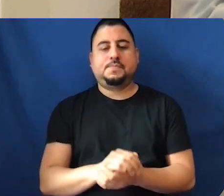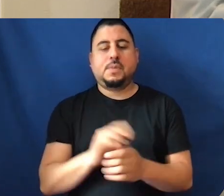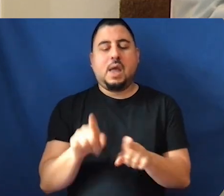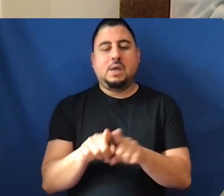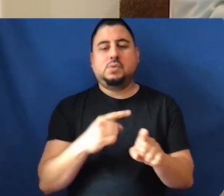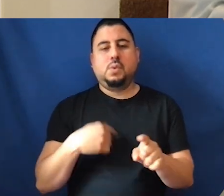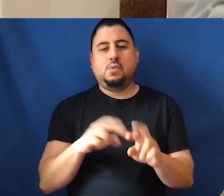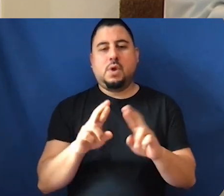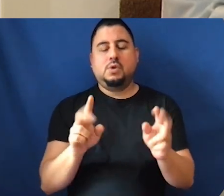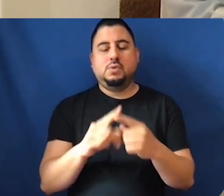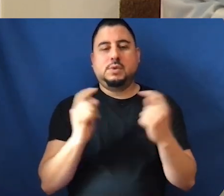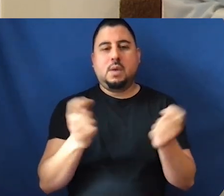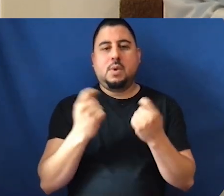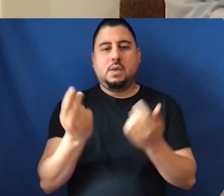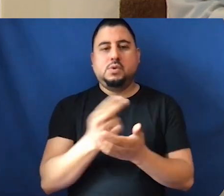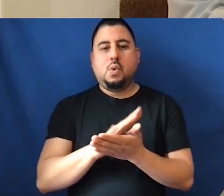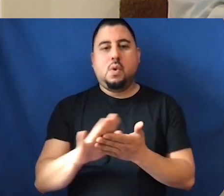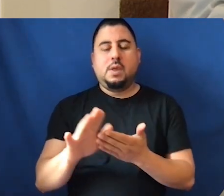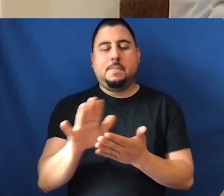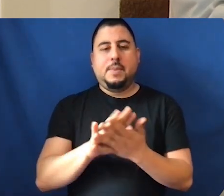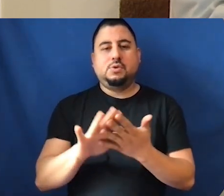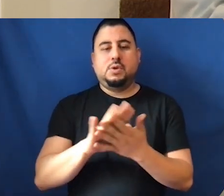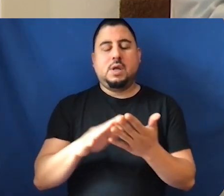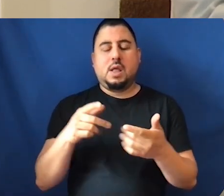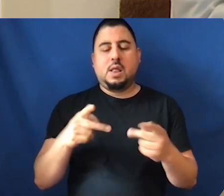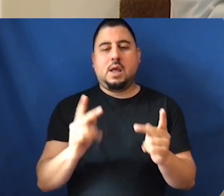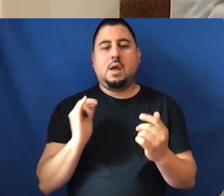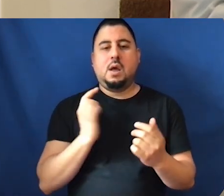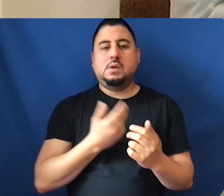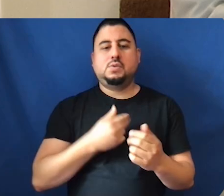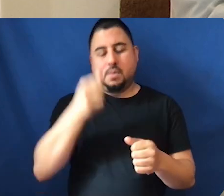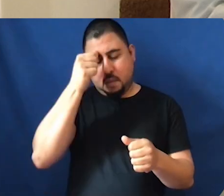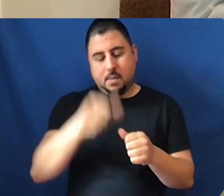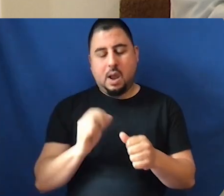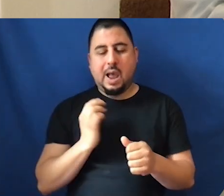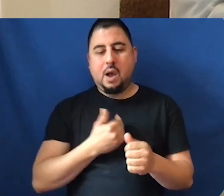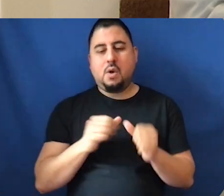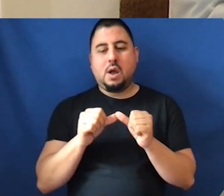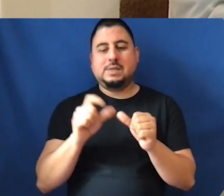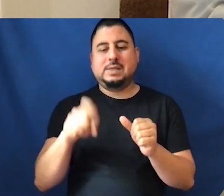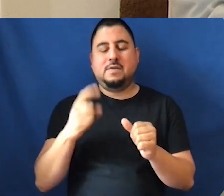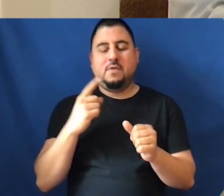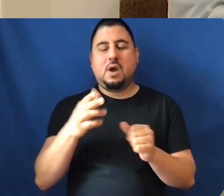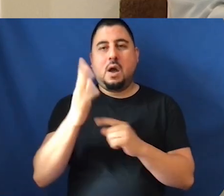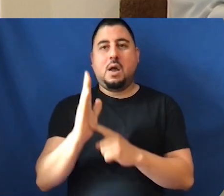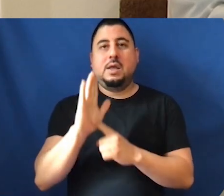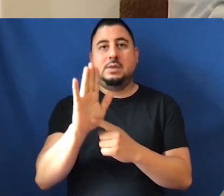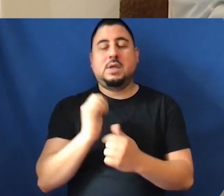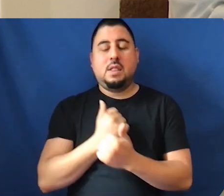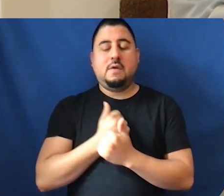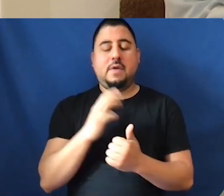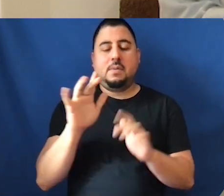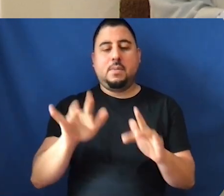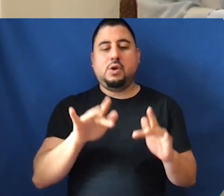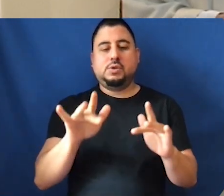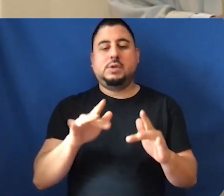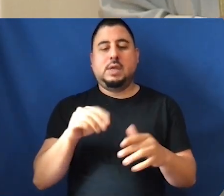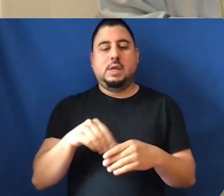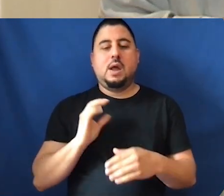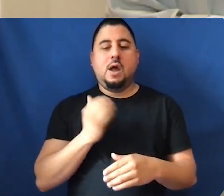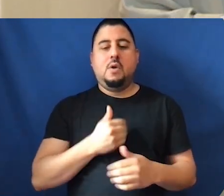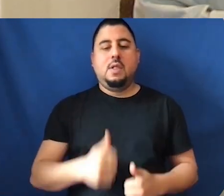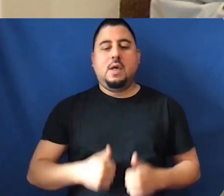As we prepare to celebrate these sacred mysteries, let us call to mind our constant need for God's love and mercy in